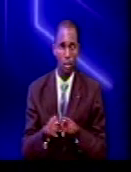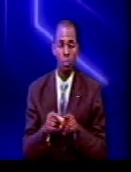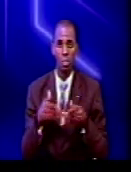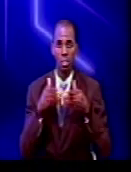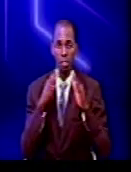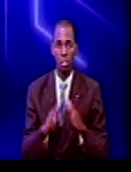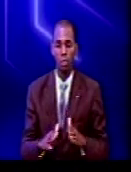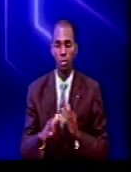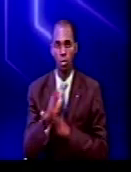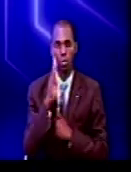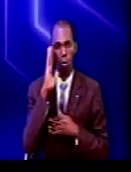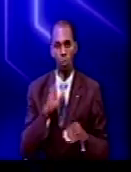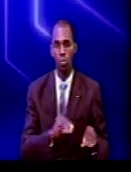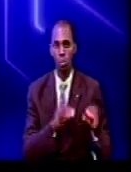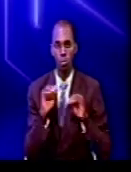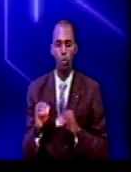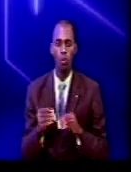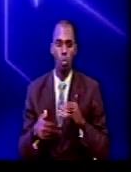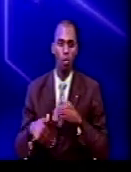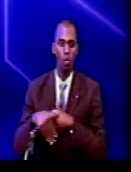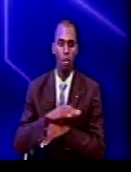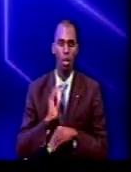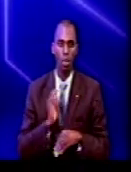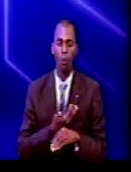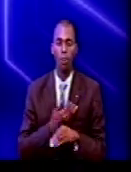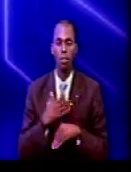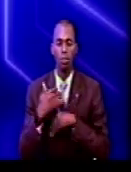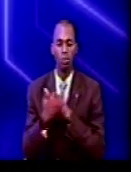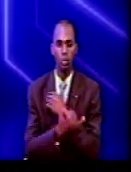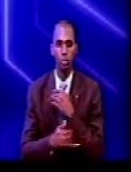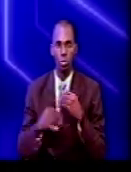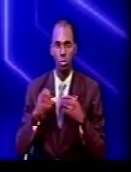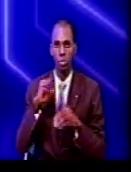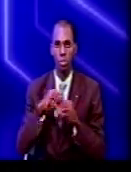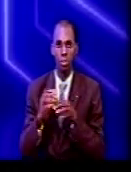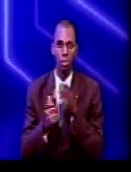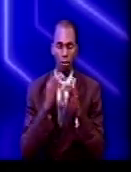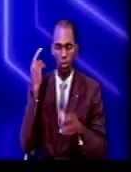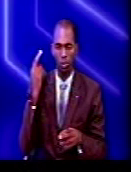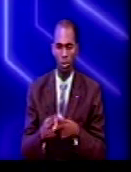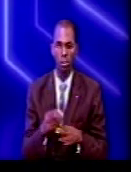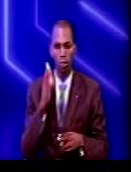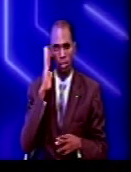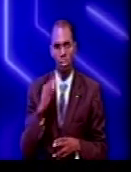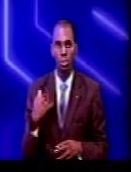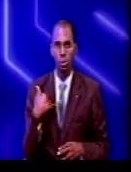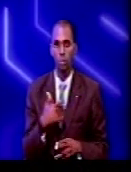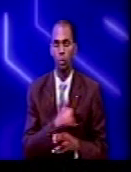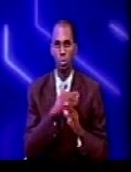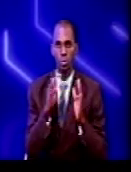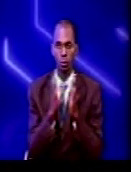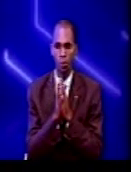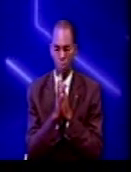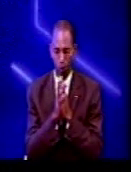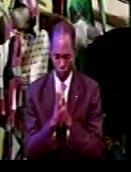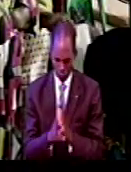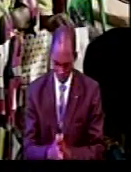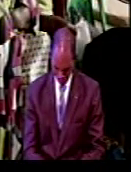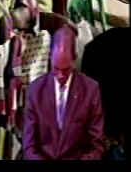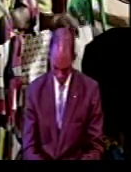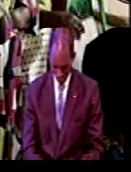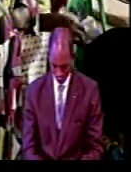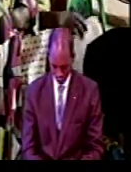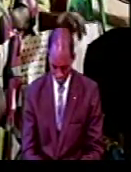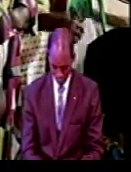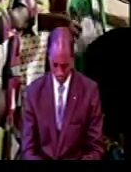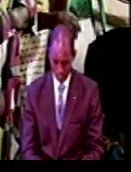By the grace of God, such leaders God will place over our nations in Jesus'